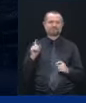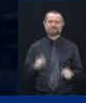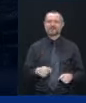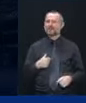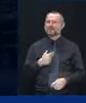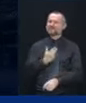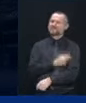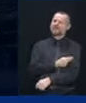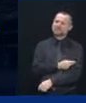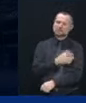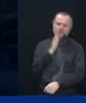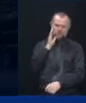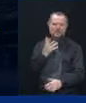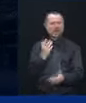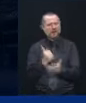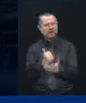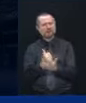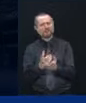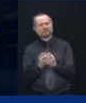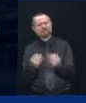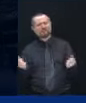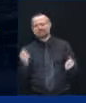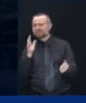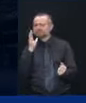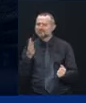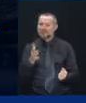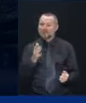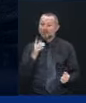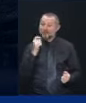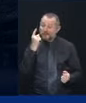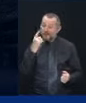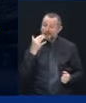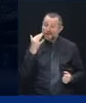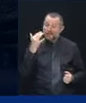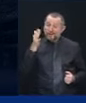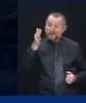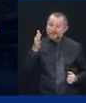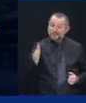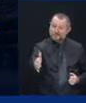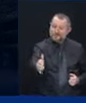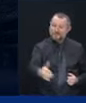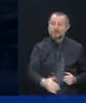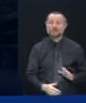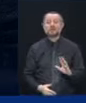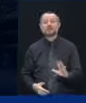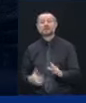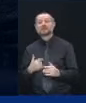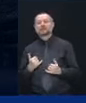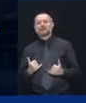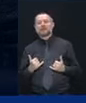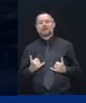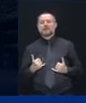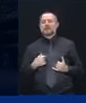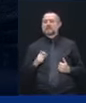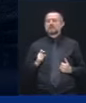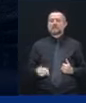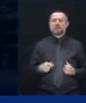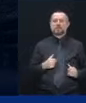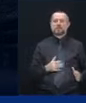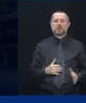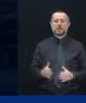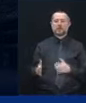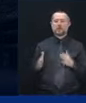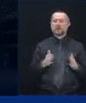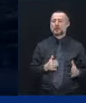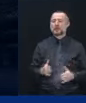at the end of the tunnel. There is no doubt about that. But we have to create that light. We have to